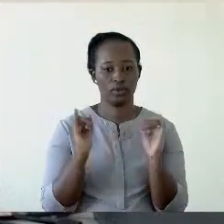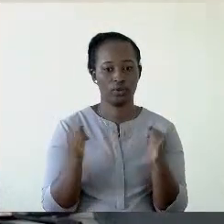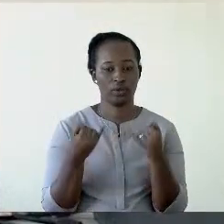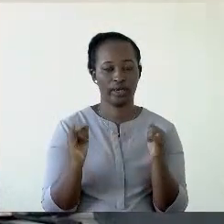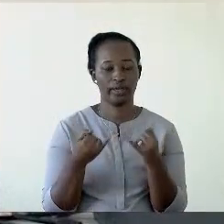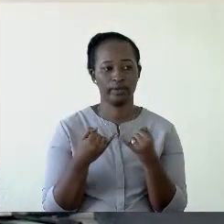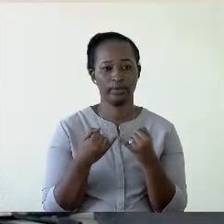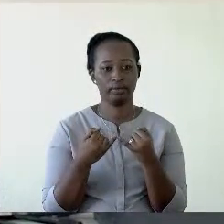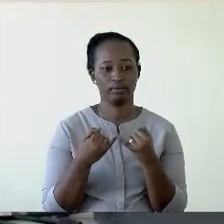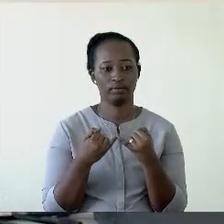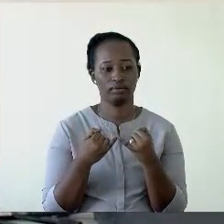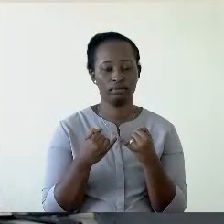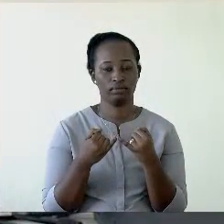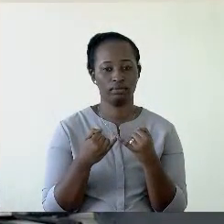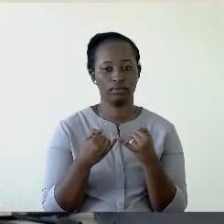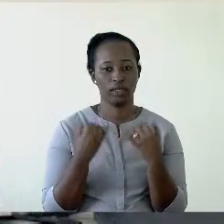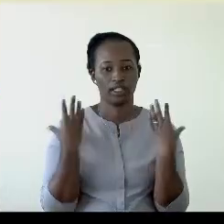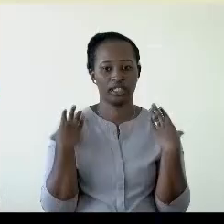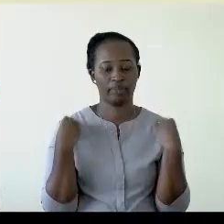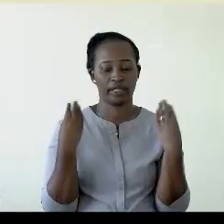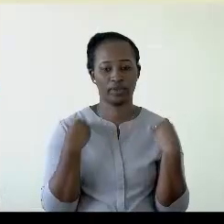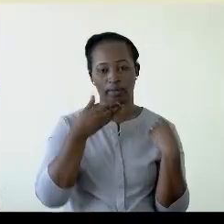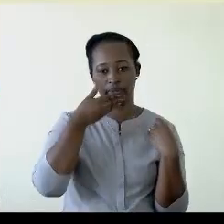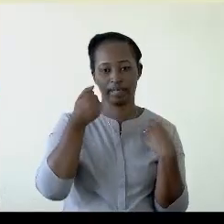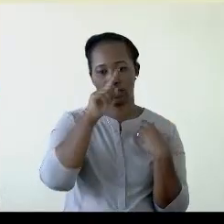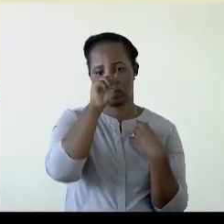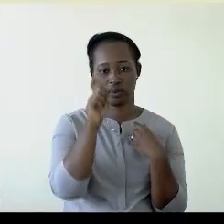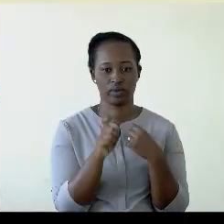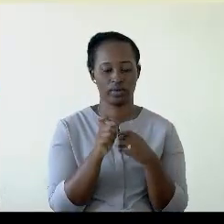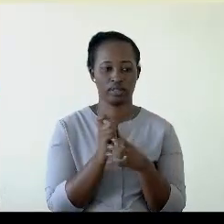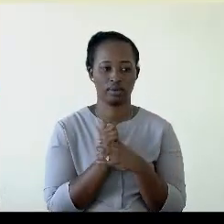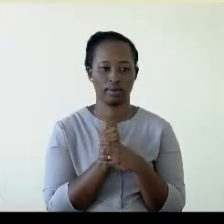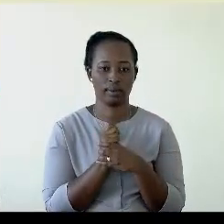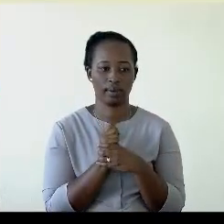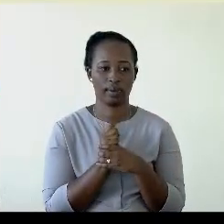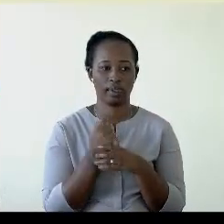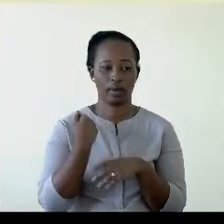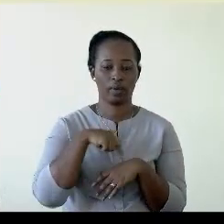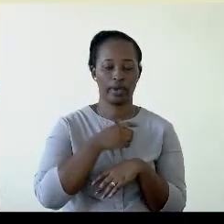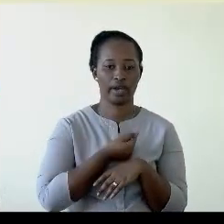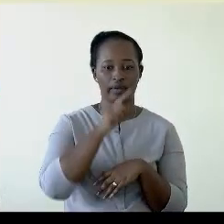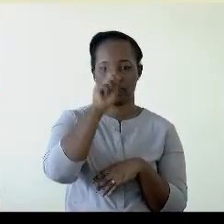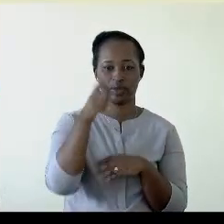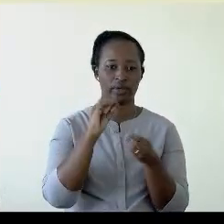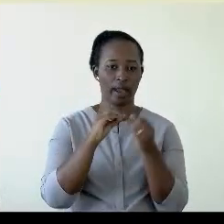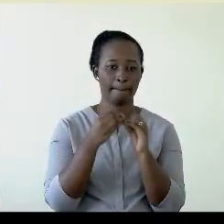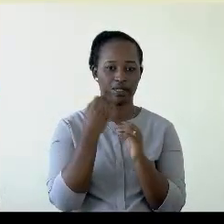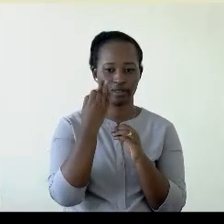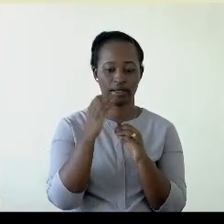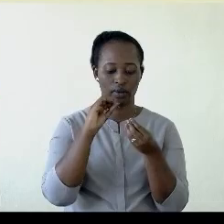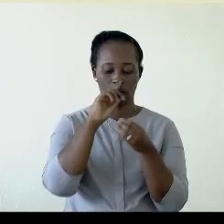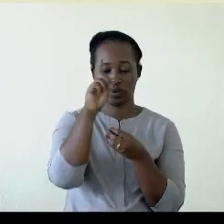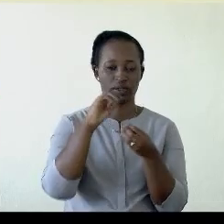try the practical-based questions. Here we have question number 3, question